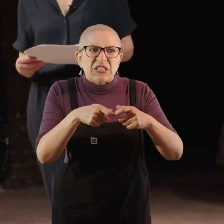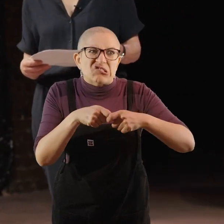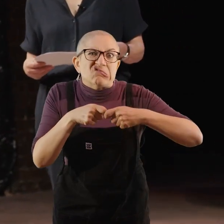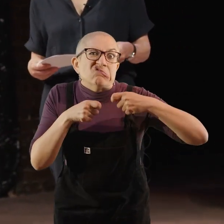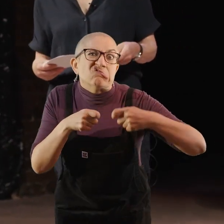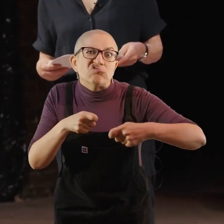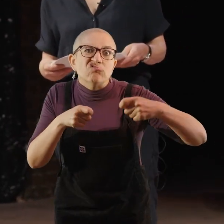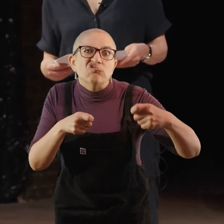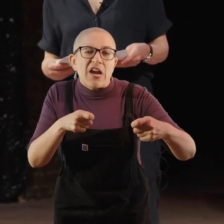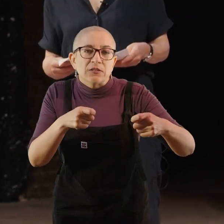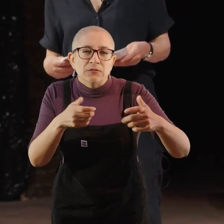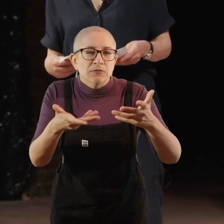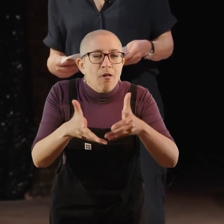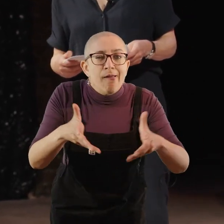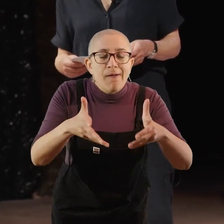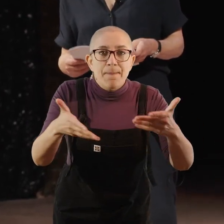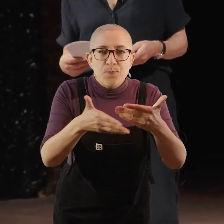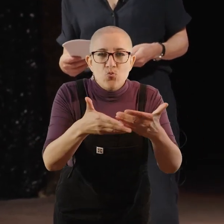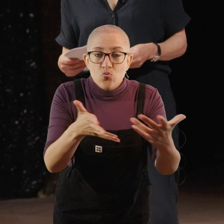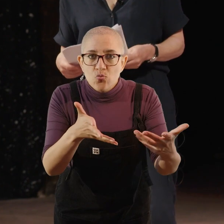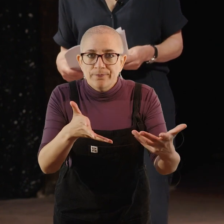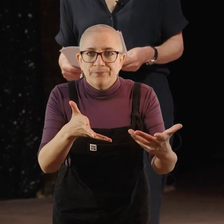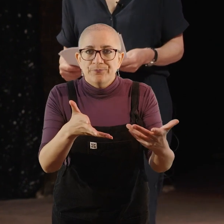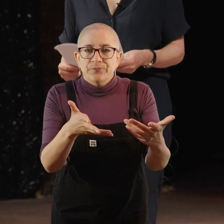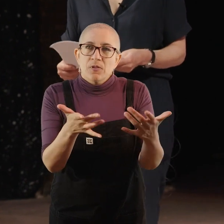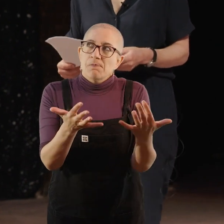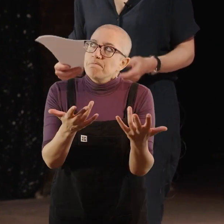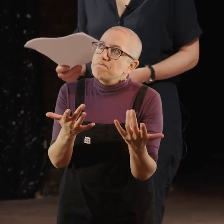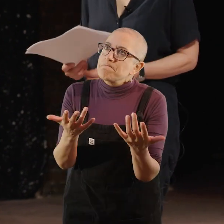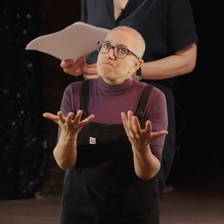Great. Maybe something to do with how